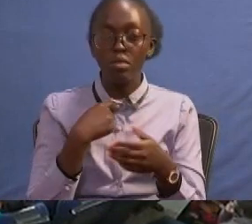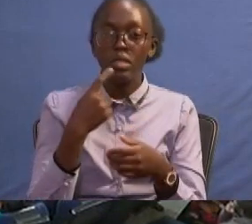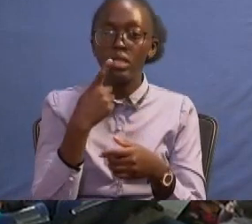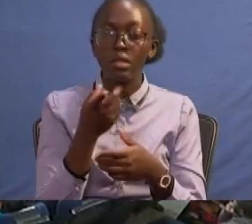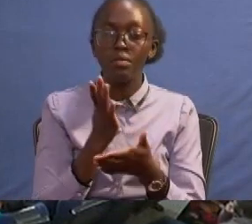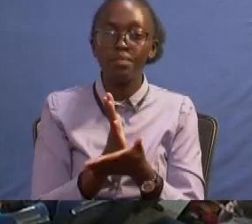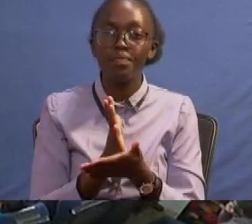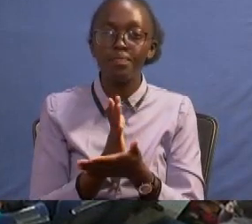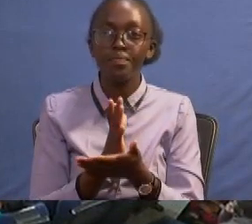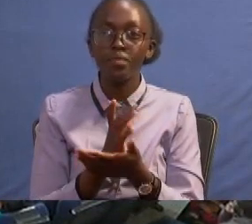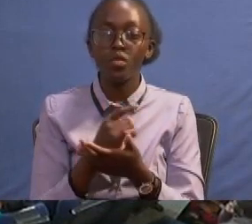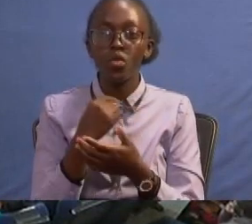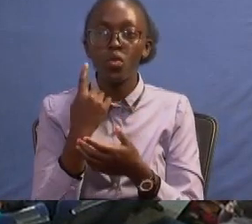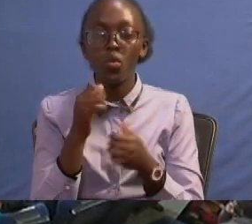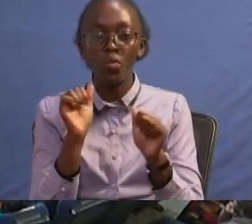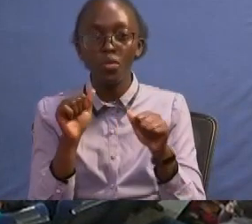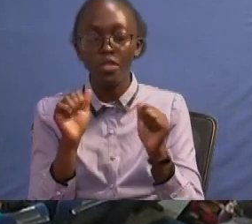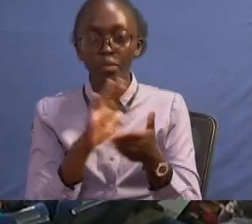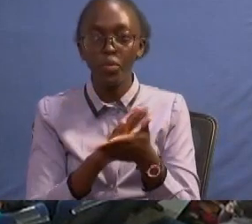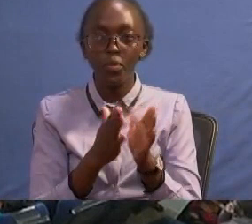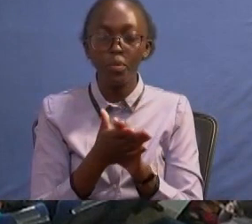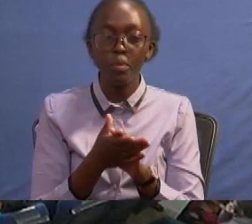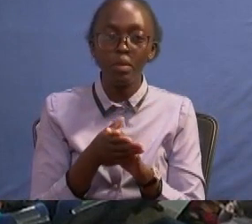And who would be the mama boys now?